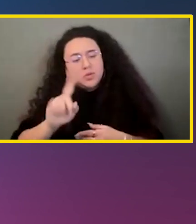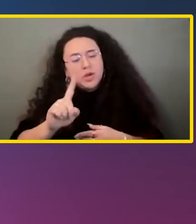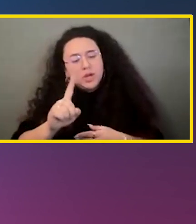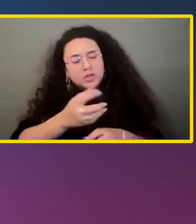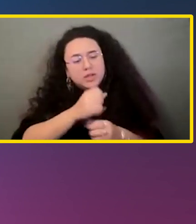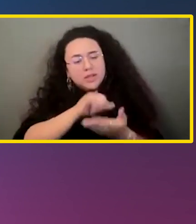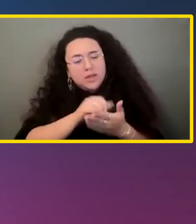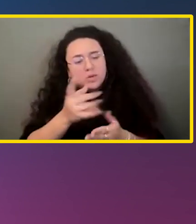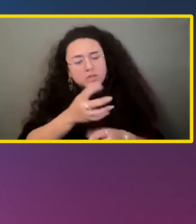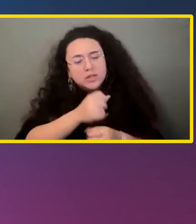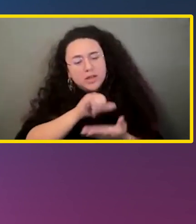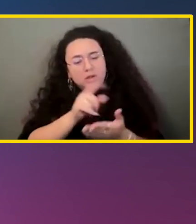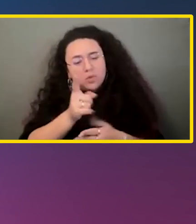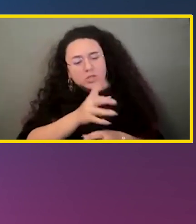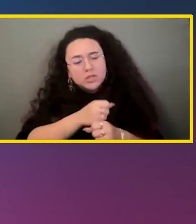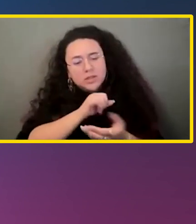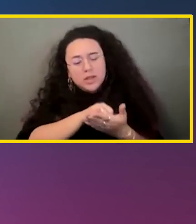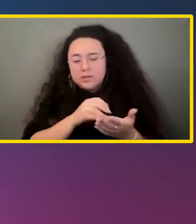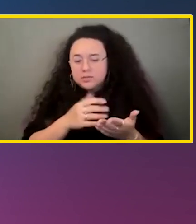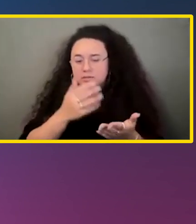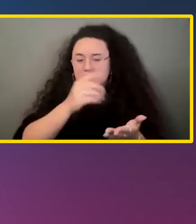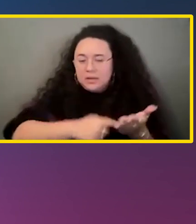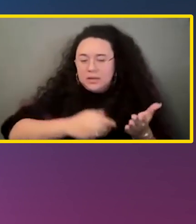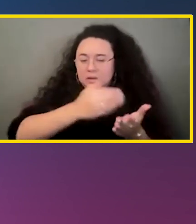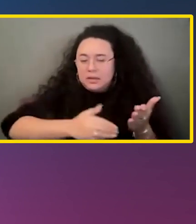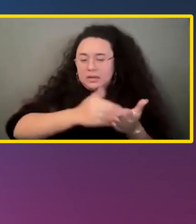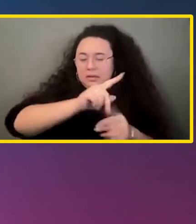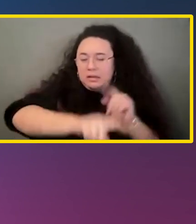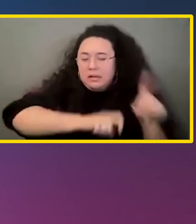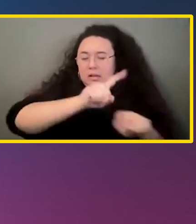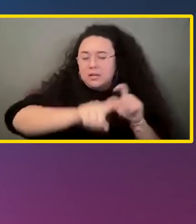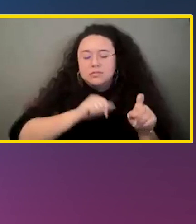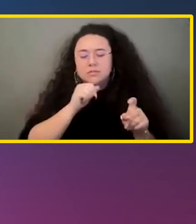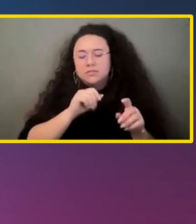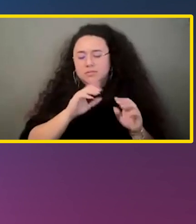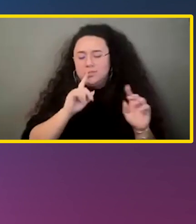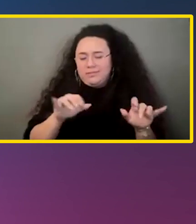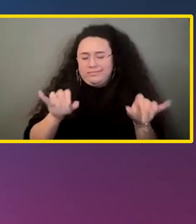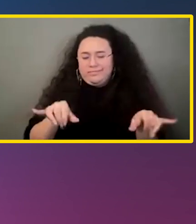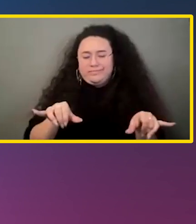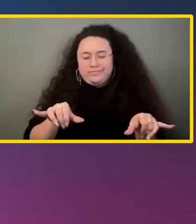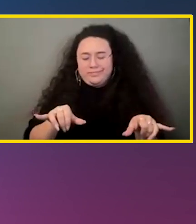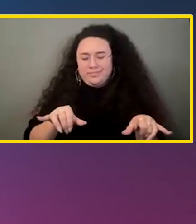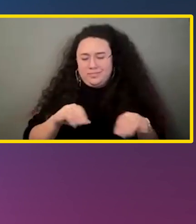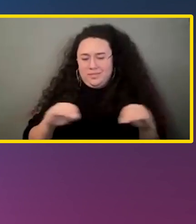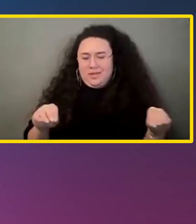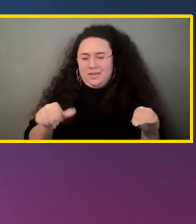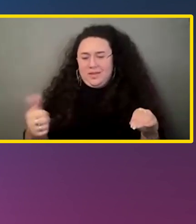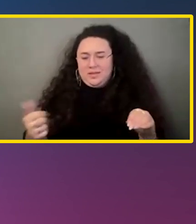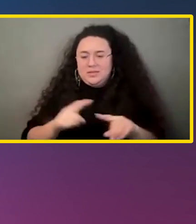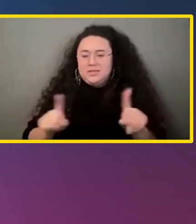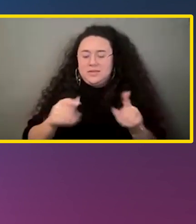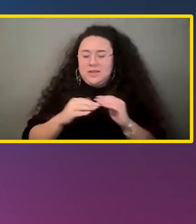that information? And you know what? It goes nowhere, because at that point you're going to a different level where it's more